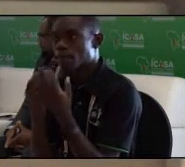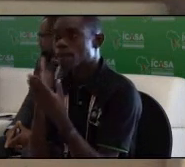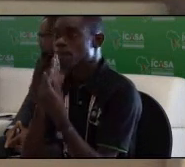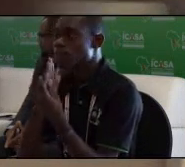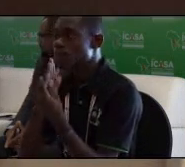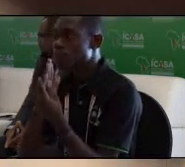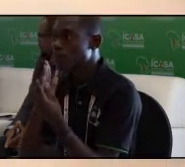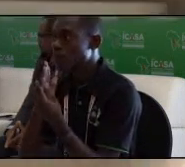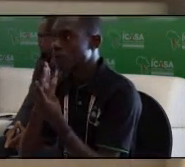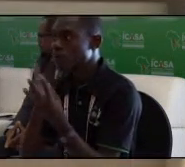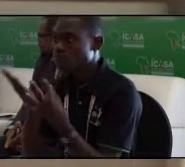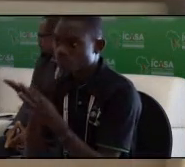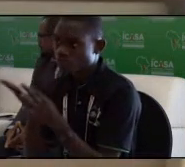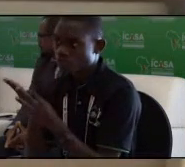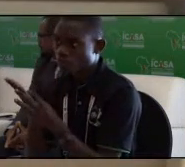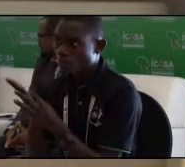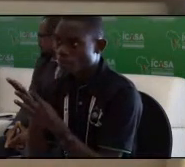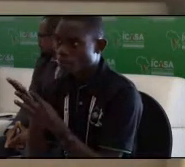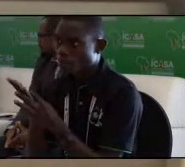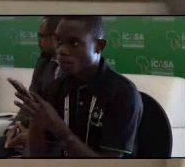in the US, to ensure that